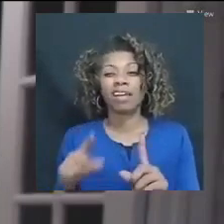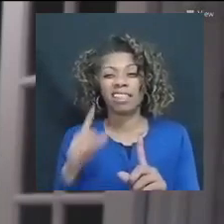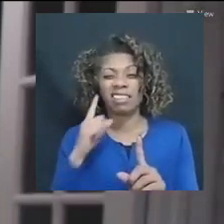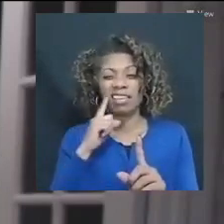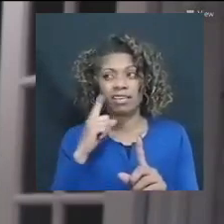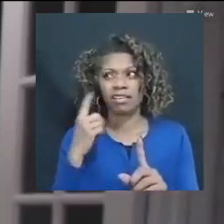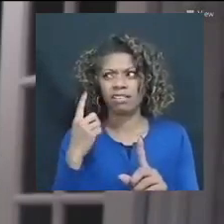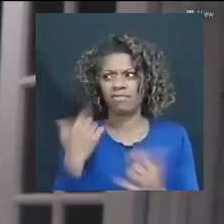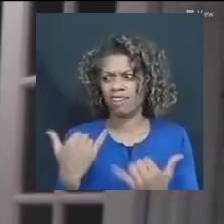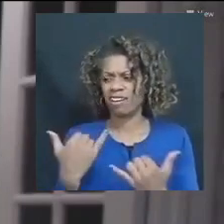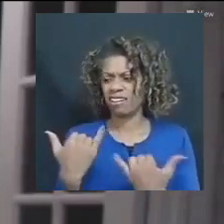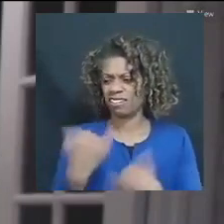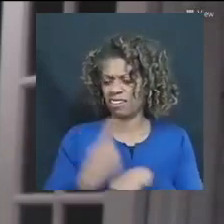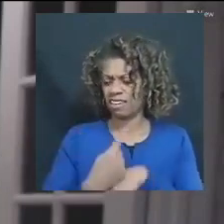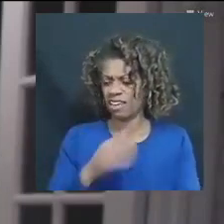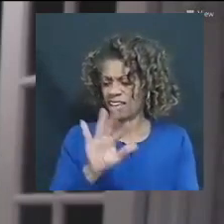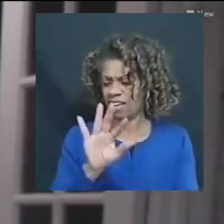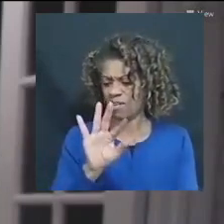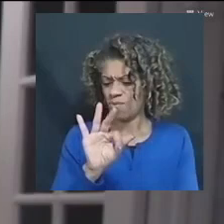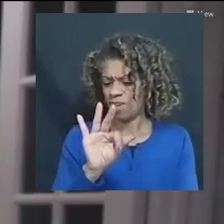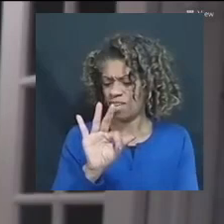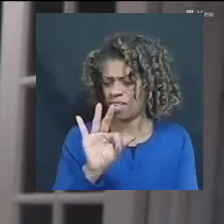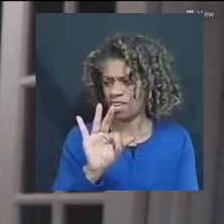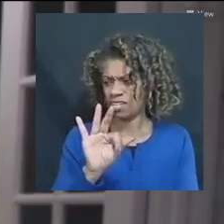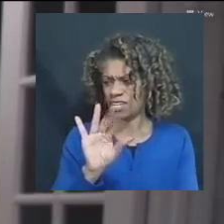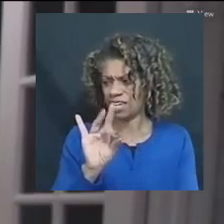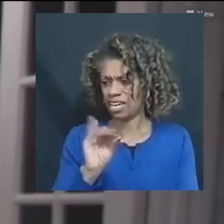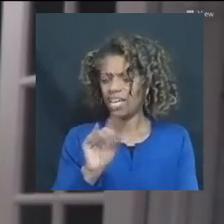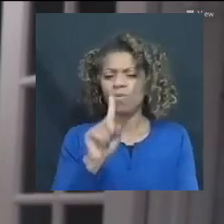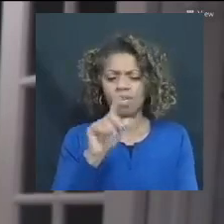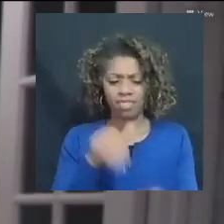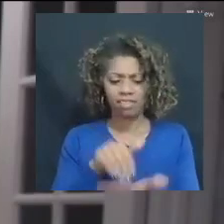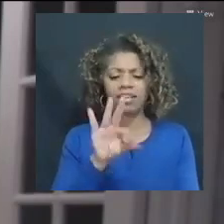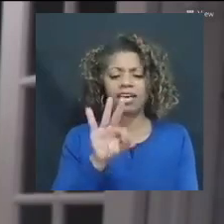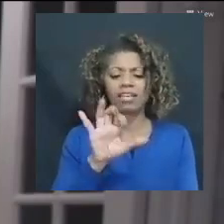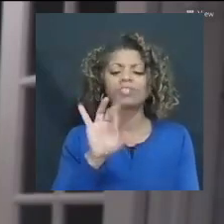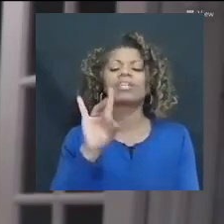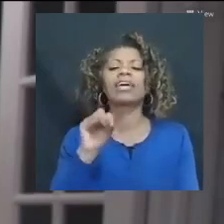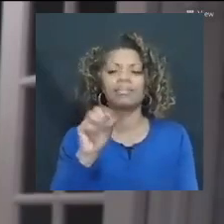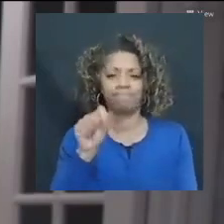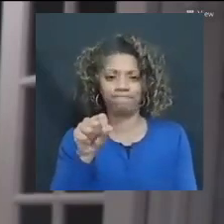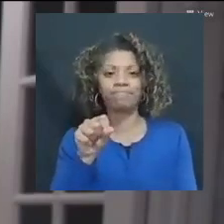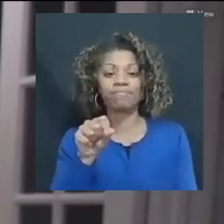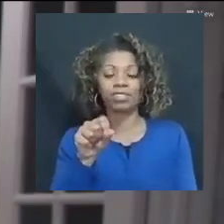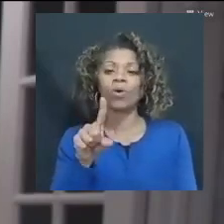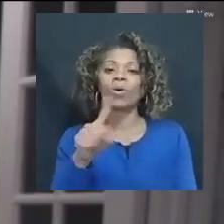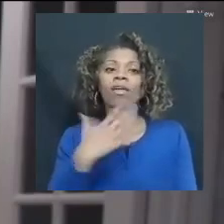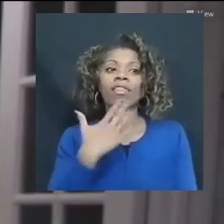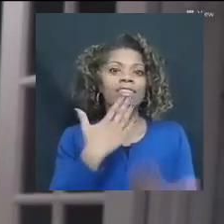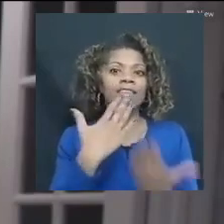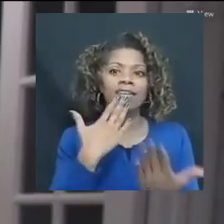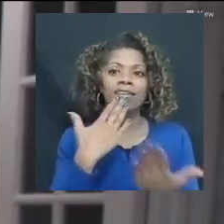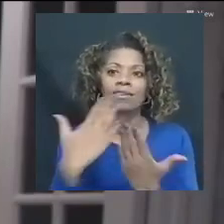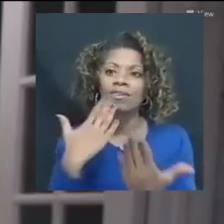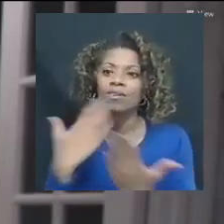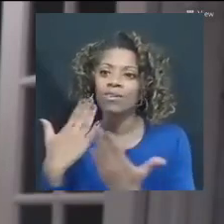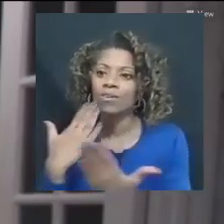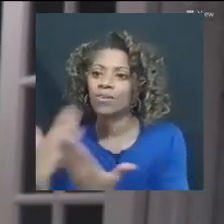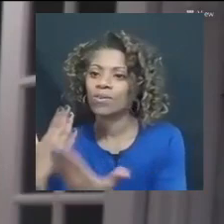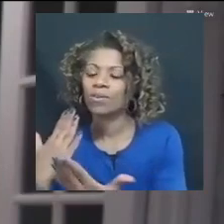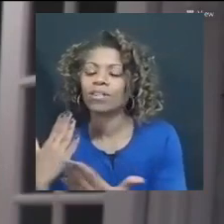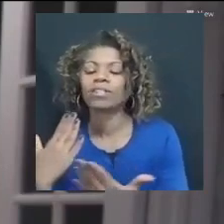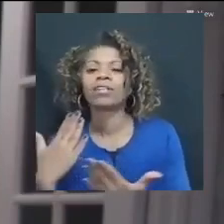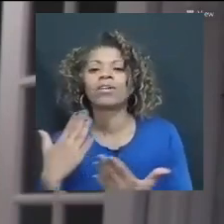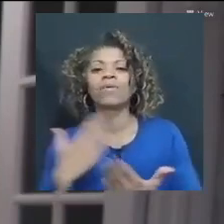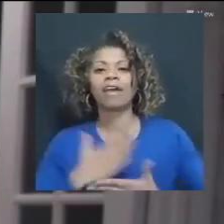1,980-ish, a few folks we let in late today. Suffice to say, we are grateful to every single one of you and so happy that you're healthy and well. And